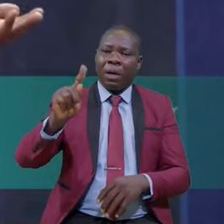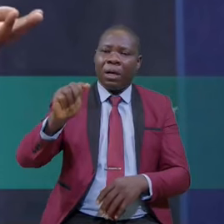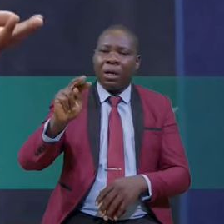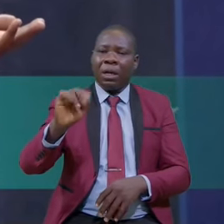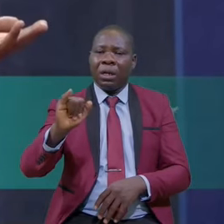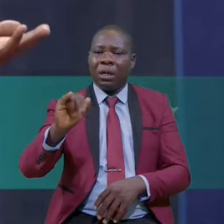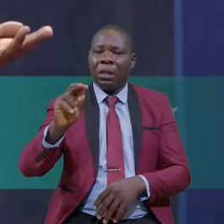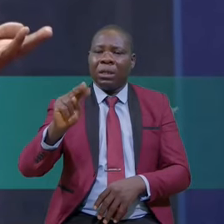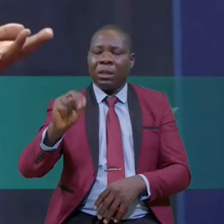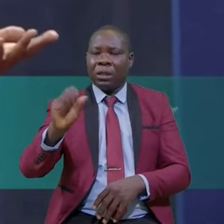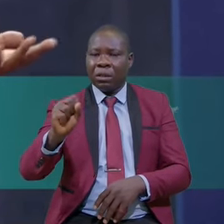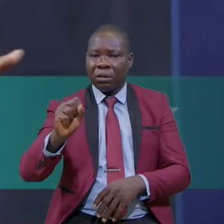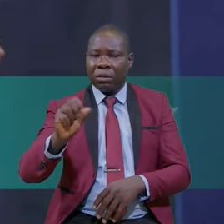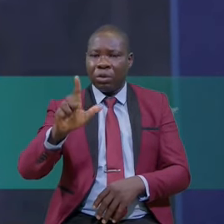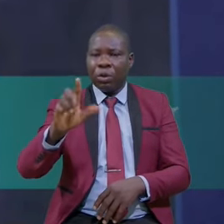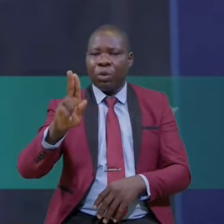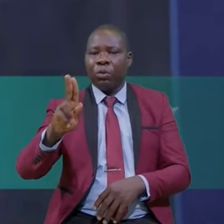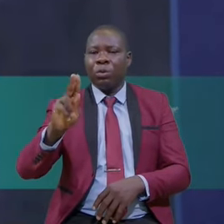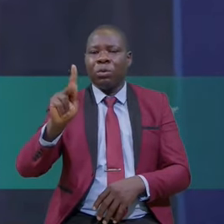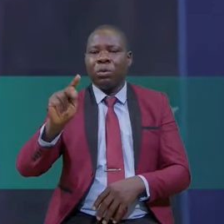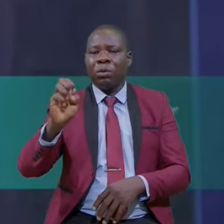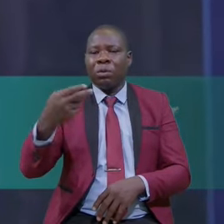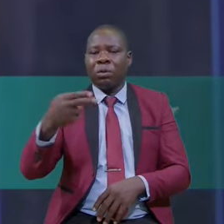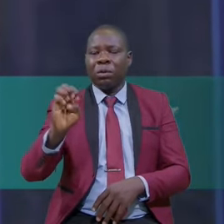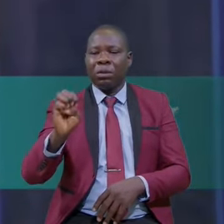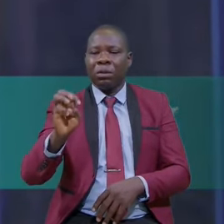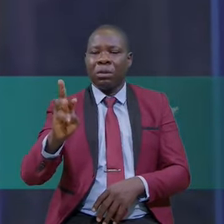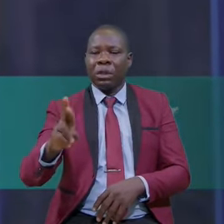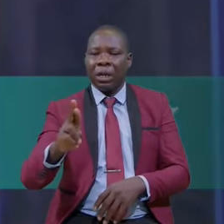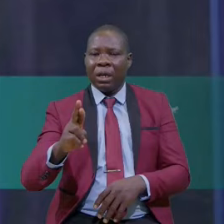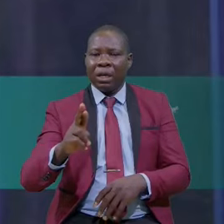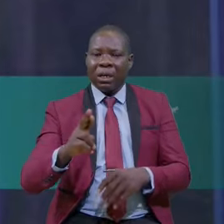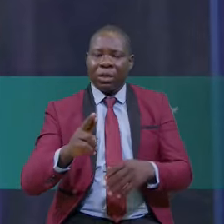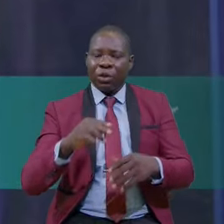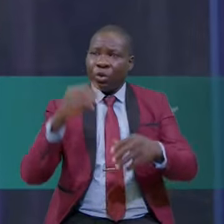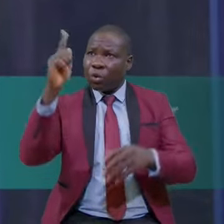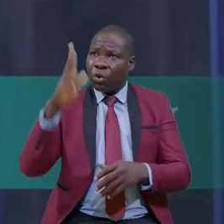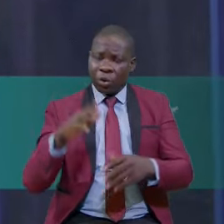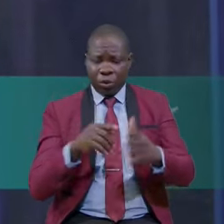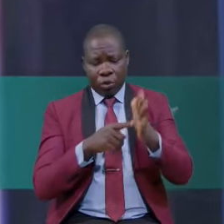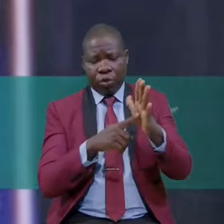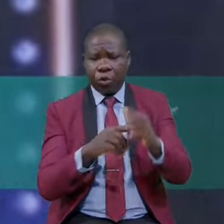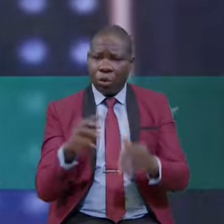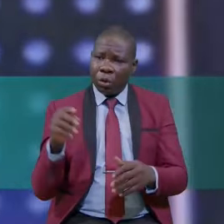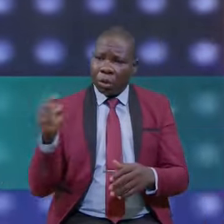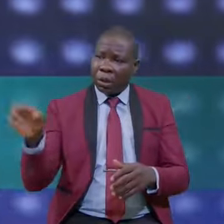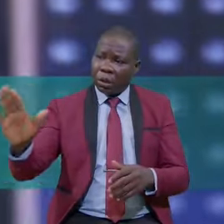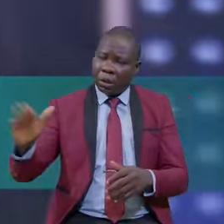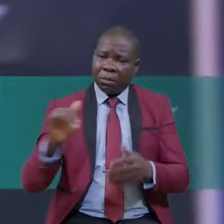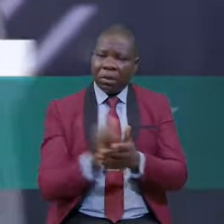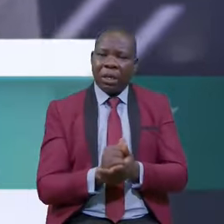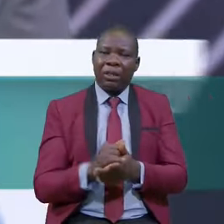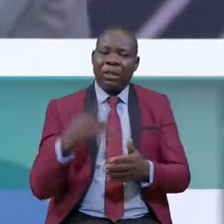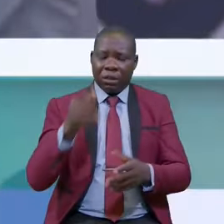la foi. That's all he knew. That's all he knew. What if all the people of the Christians in the world said,